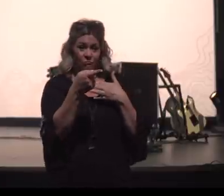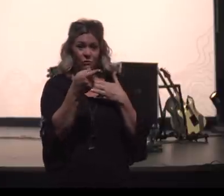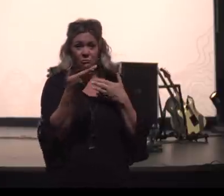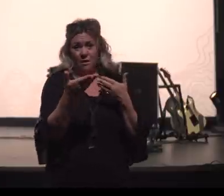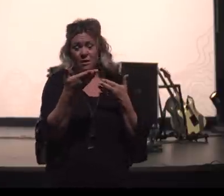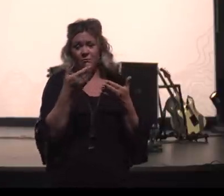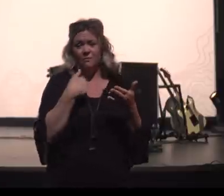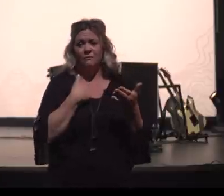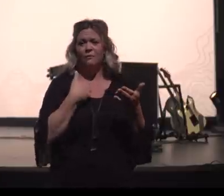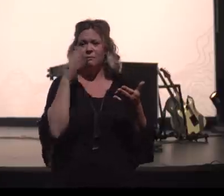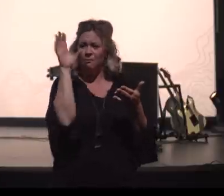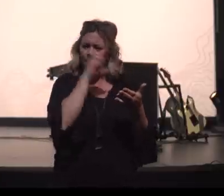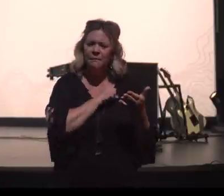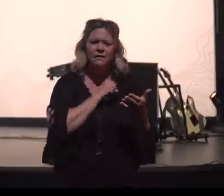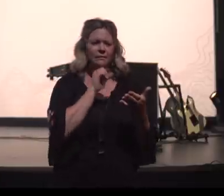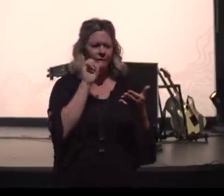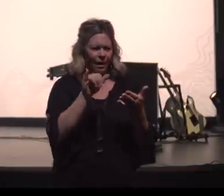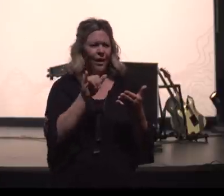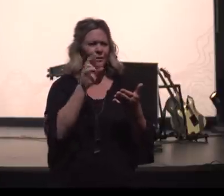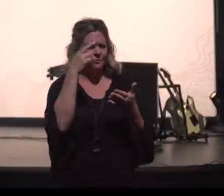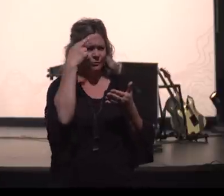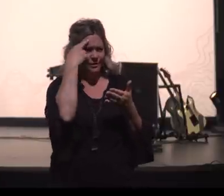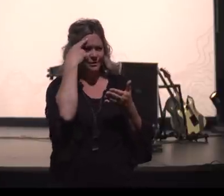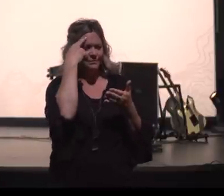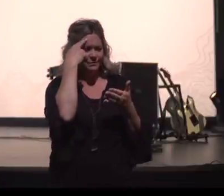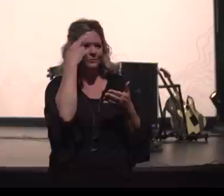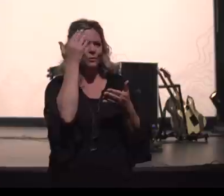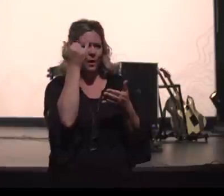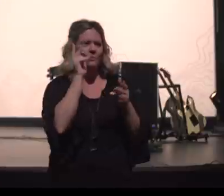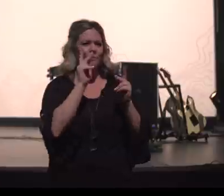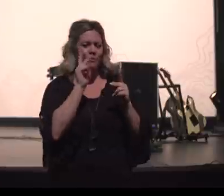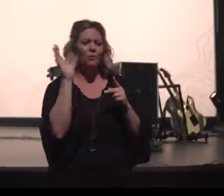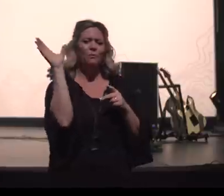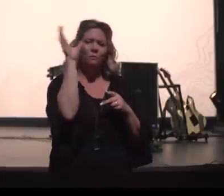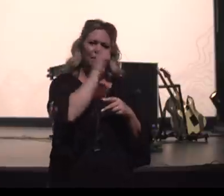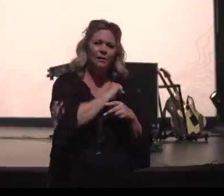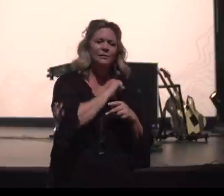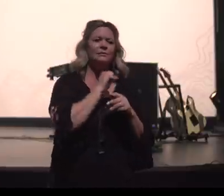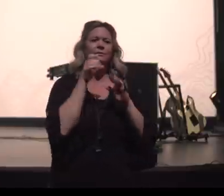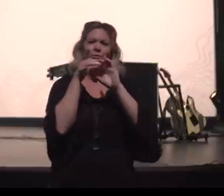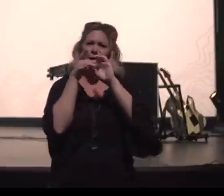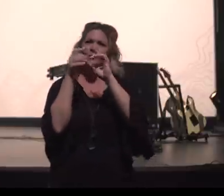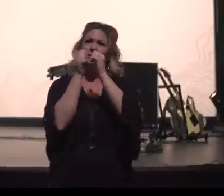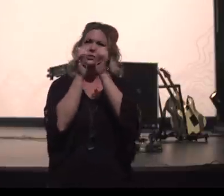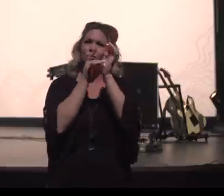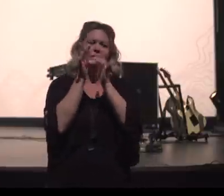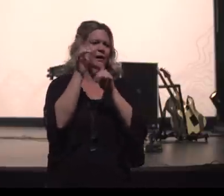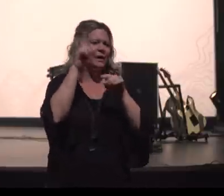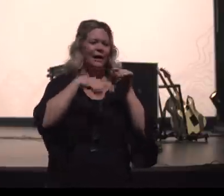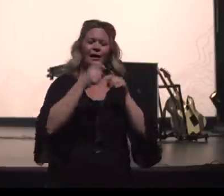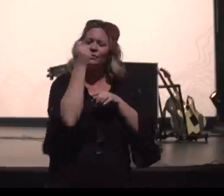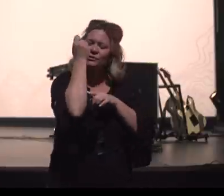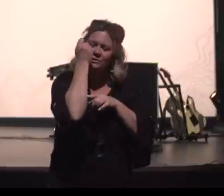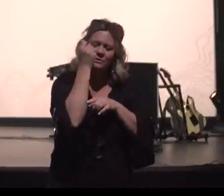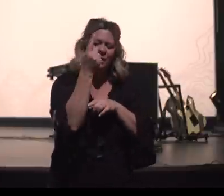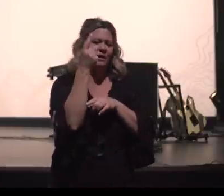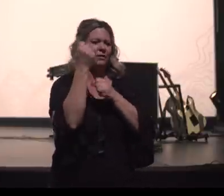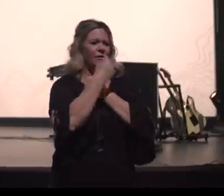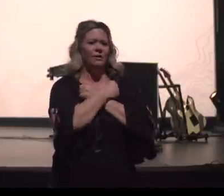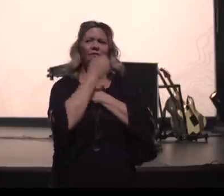it. That's one reason people miss going all in with Jesus. They just can't comprehend how someone would love them that